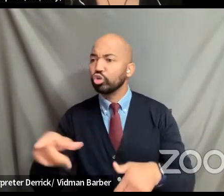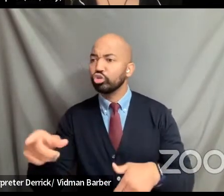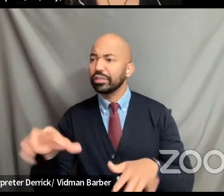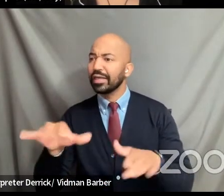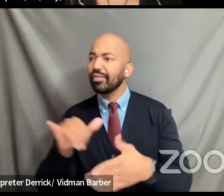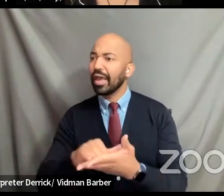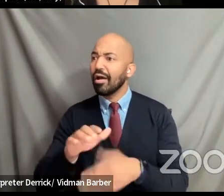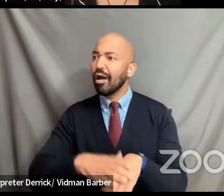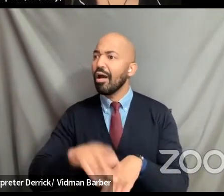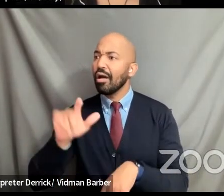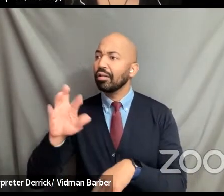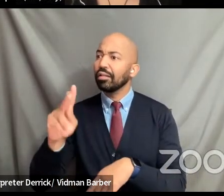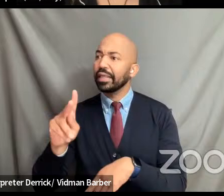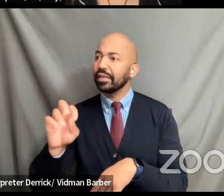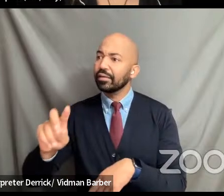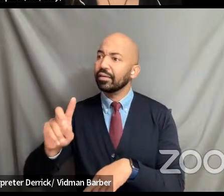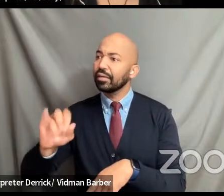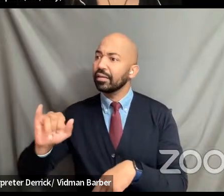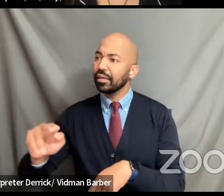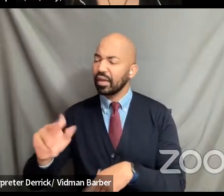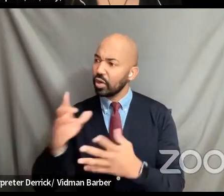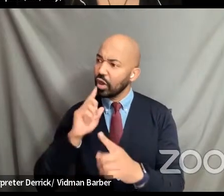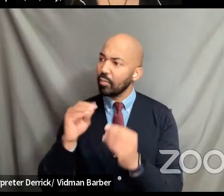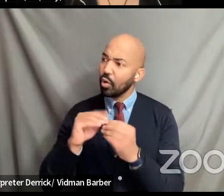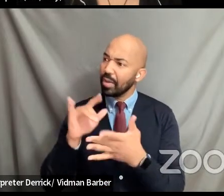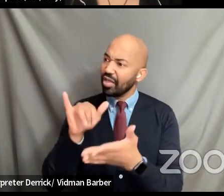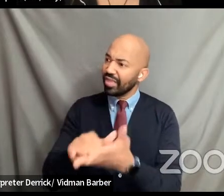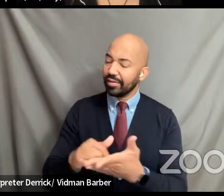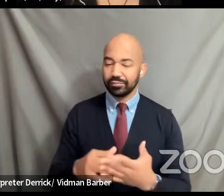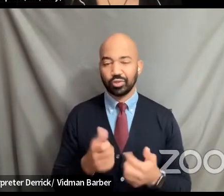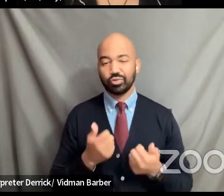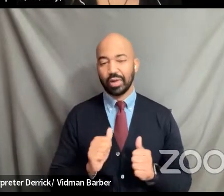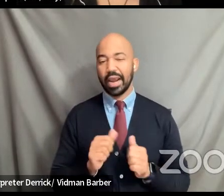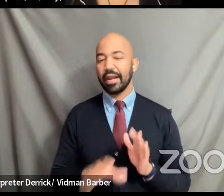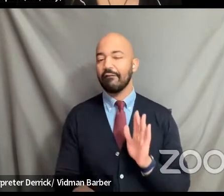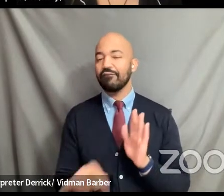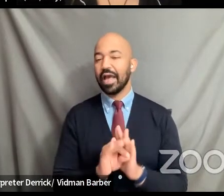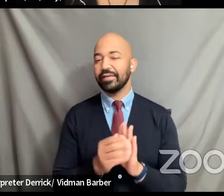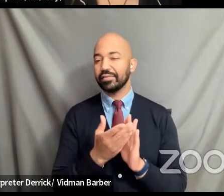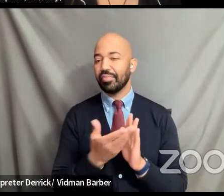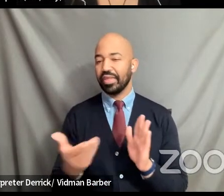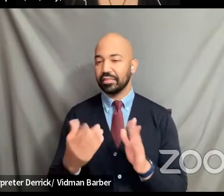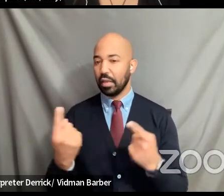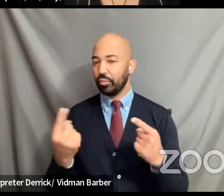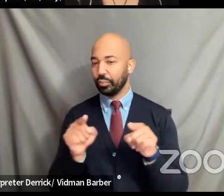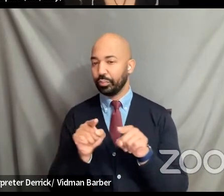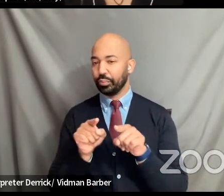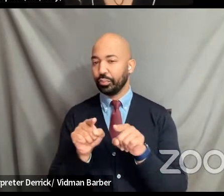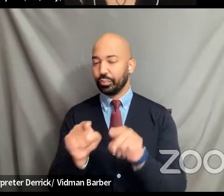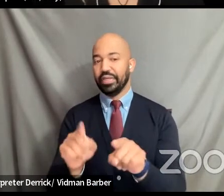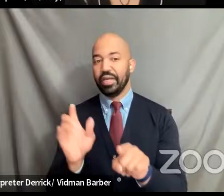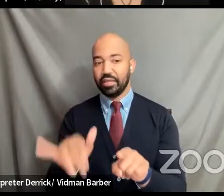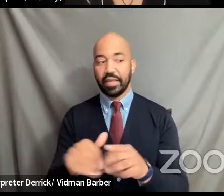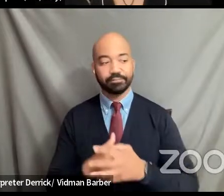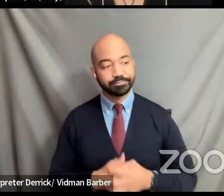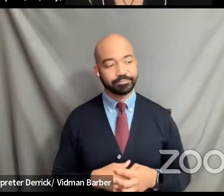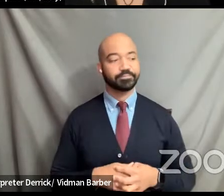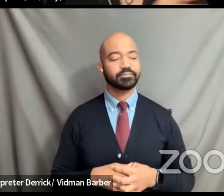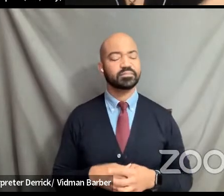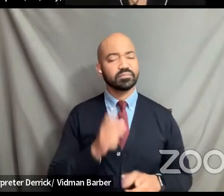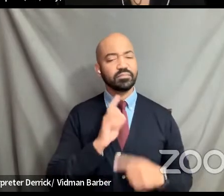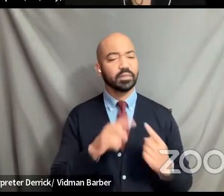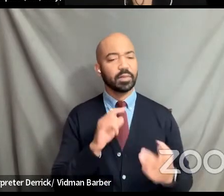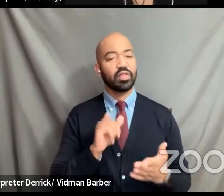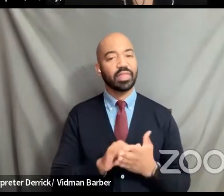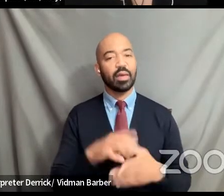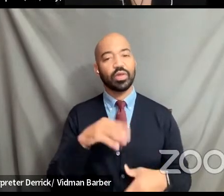I wanted to talk a little bit more about it. So I would say just kind of finding those kind of small things that have some commonality, kind of what we mentioned earlier within the